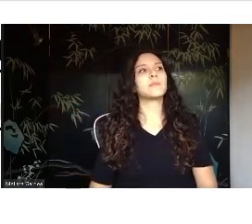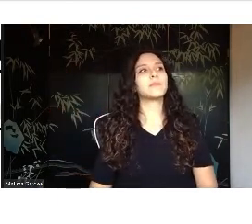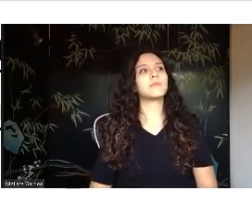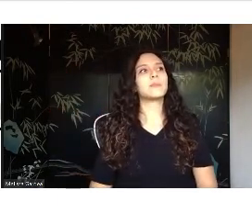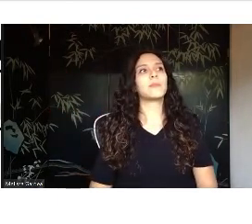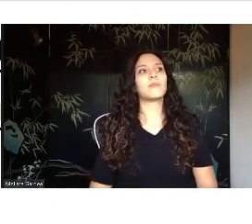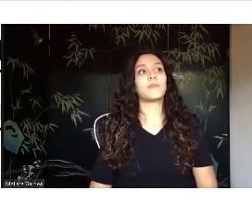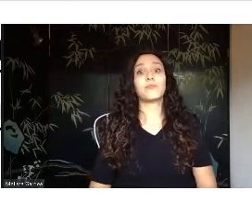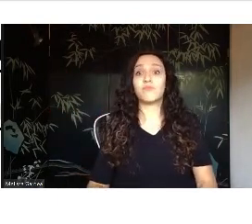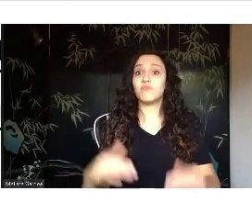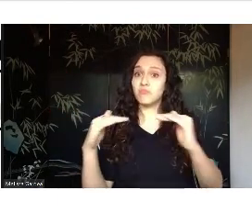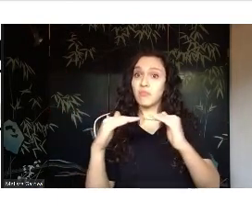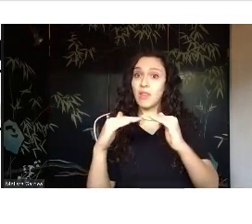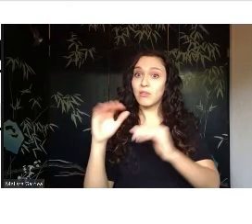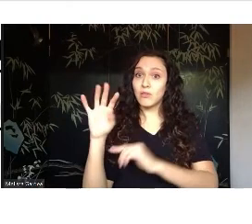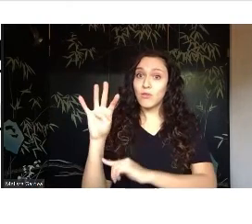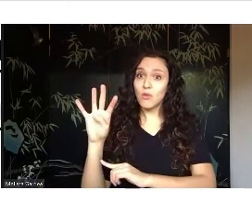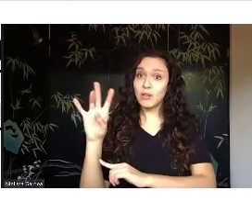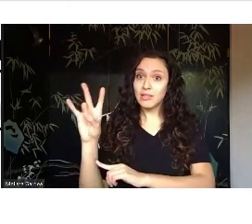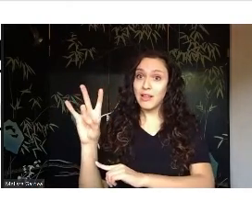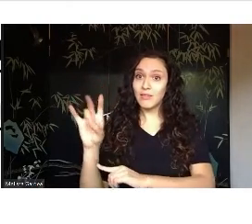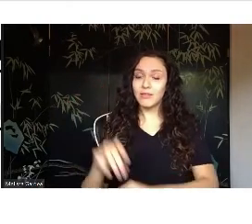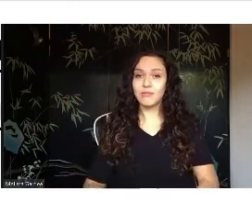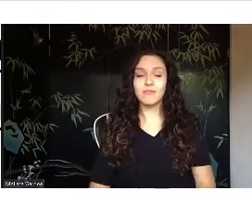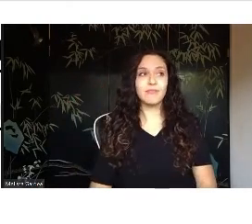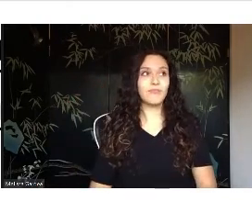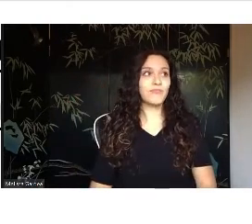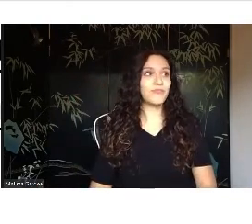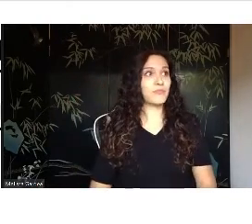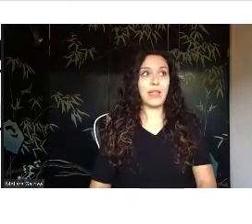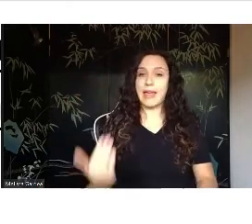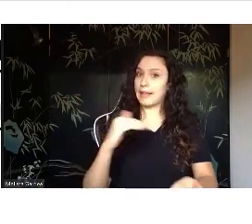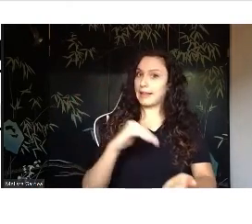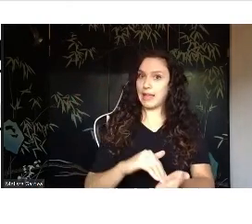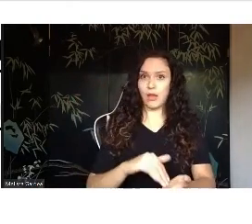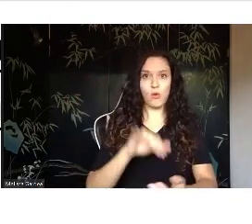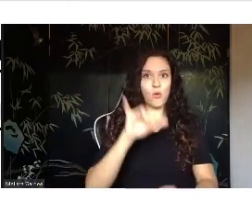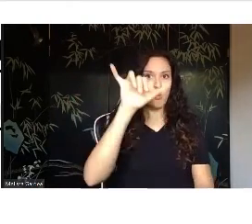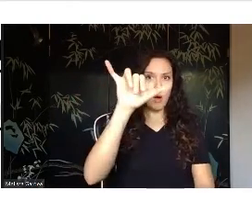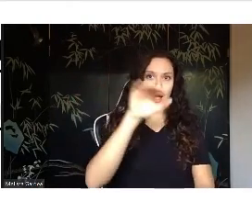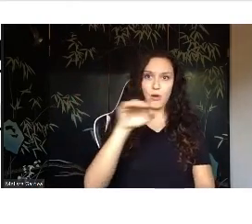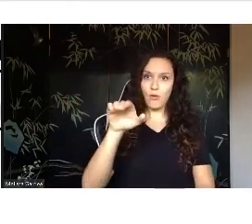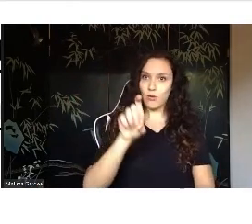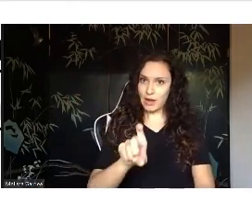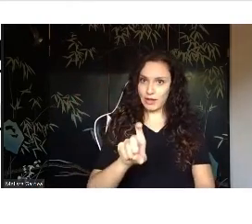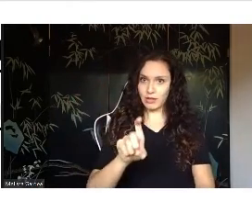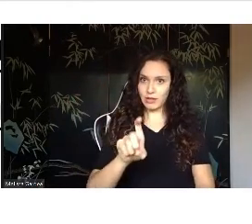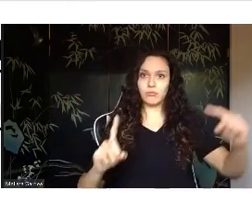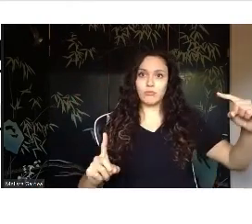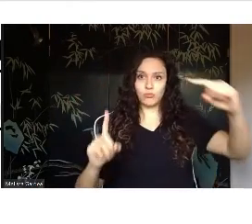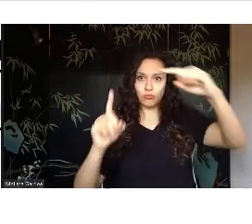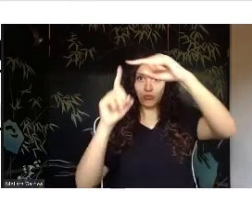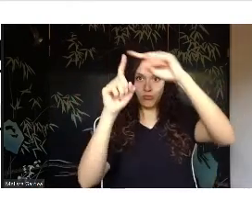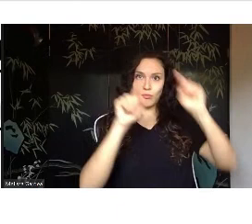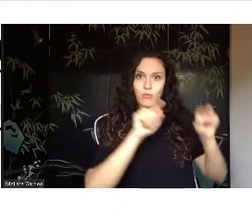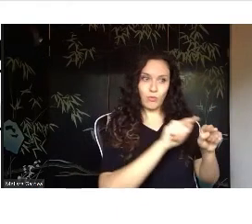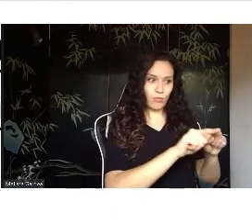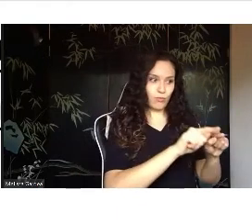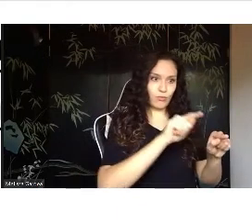over 6. And that will also get me my 47. If I do y over x here and